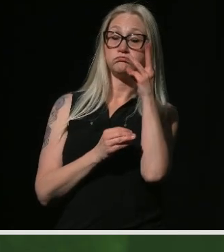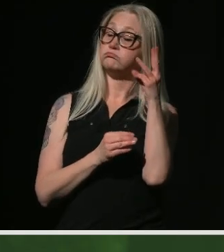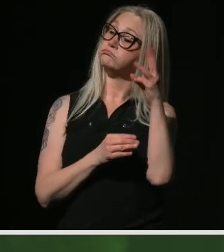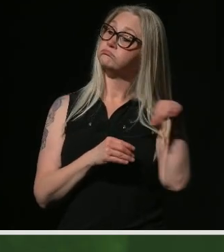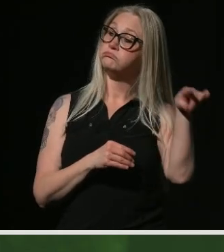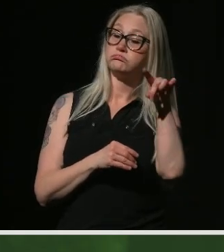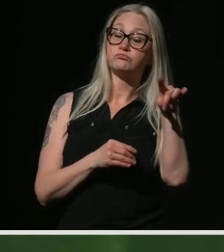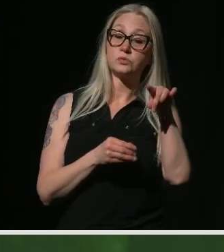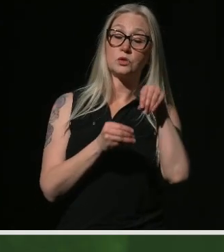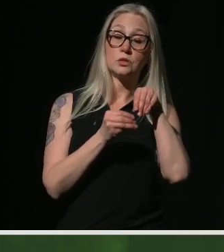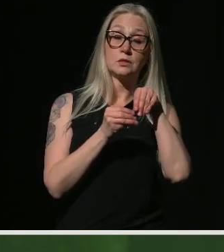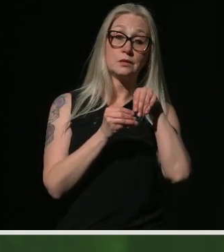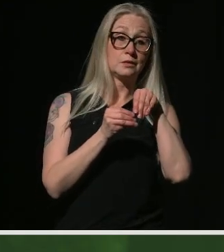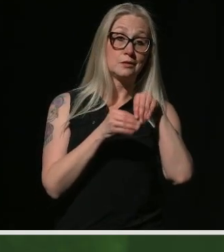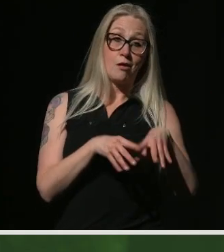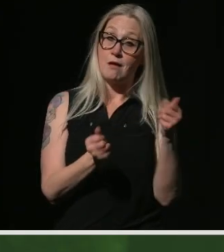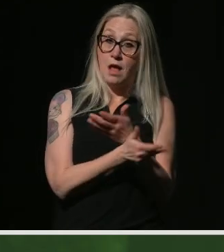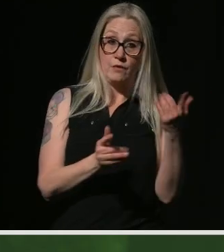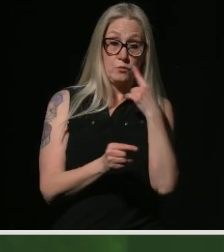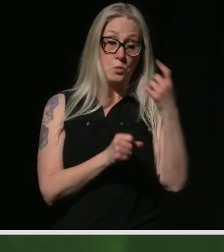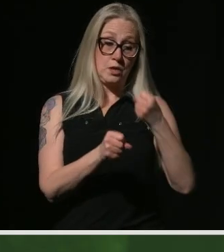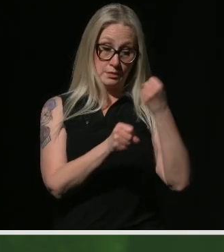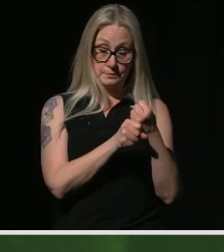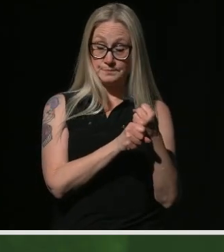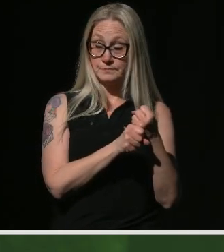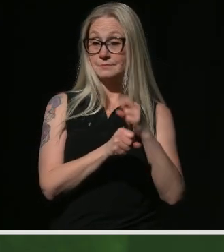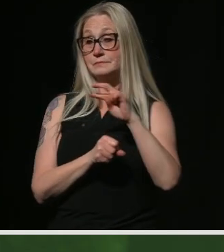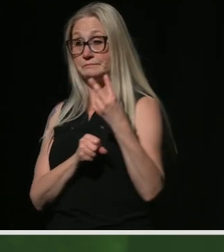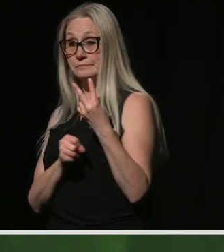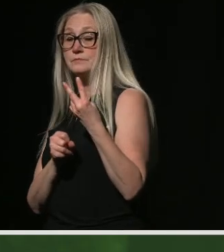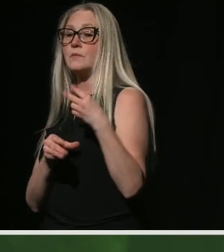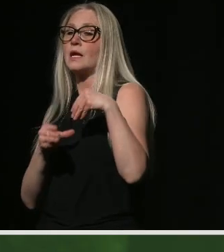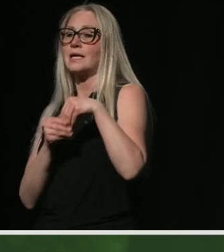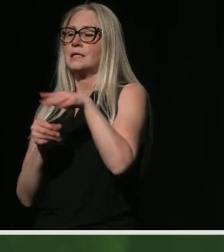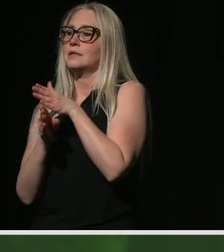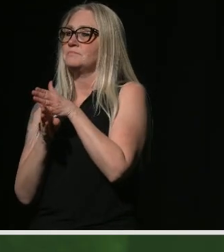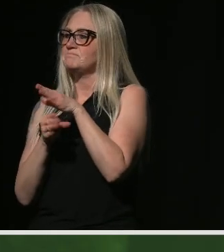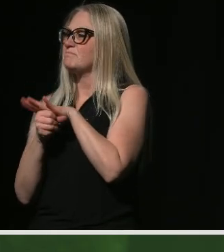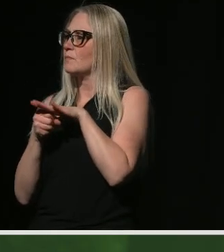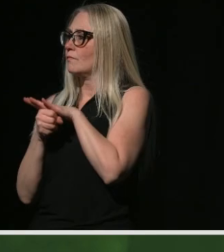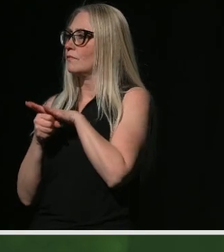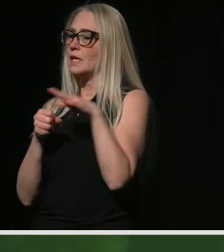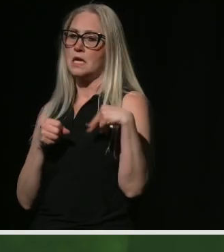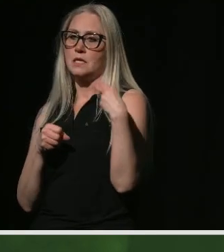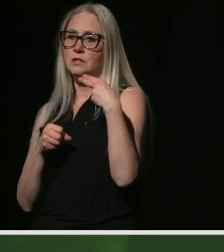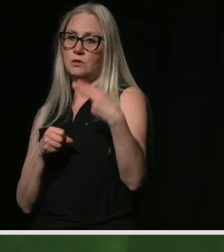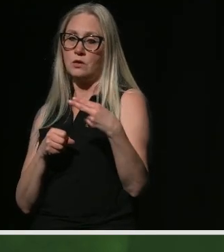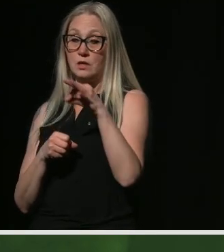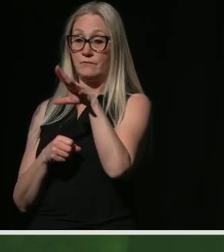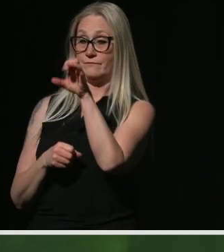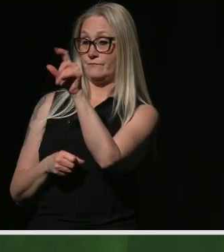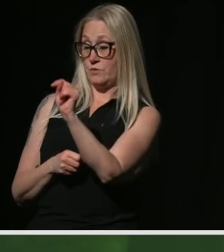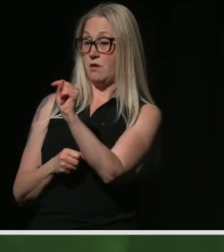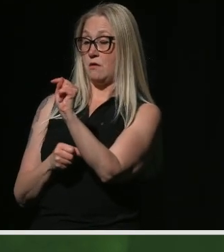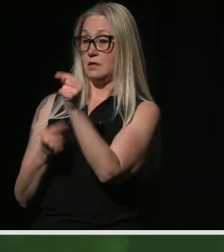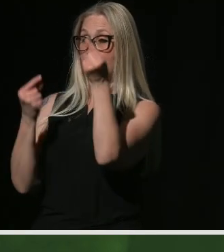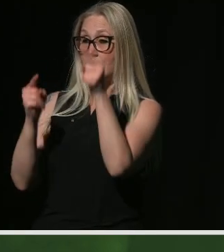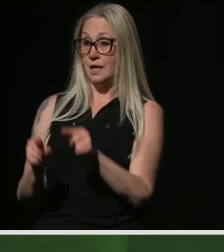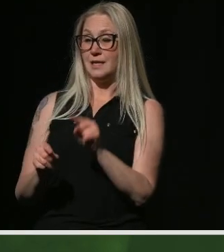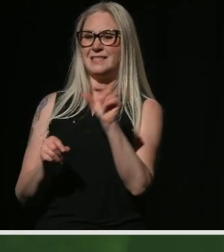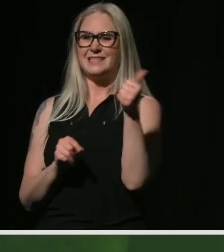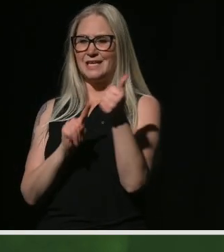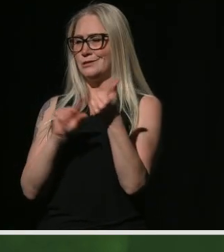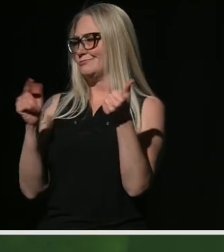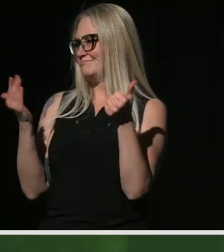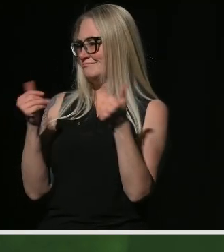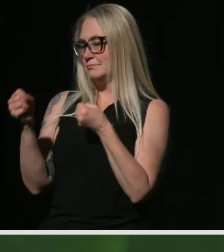year. The second is that in this region, historically frost occurred every 10 to 15 years. This was the third frost in